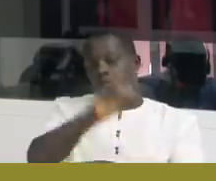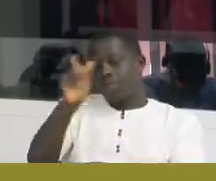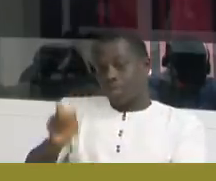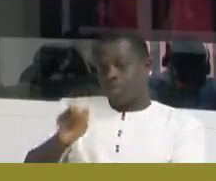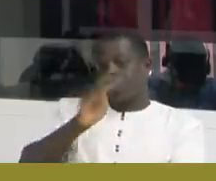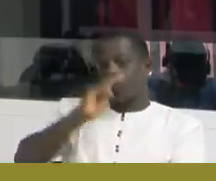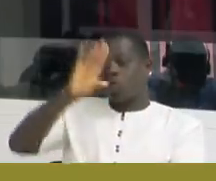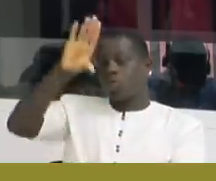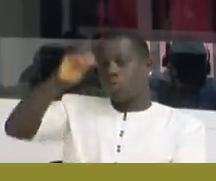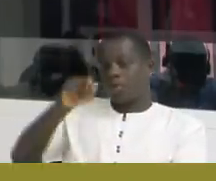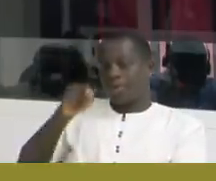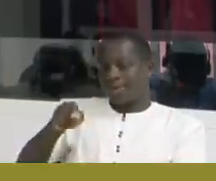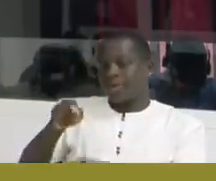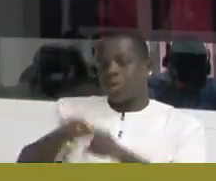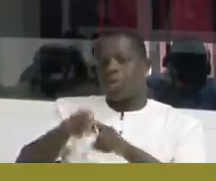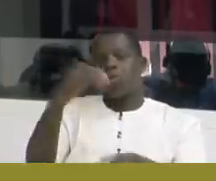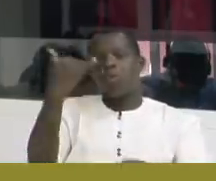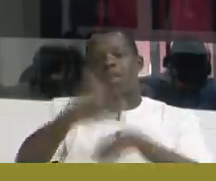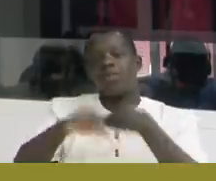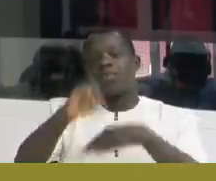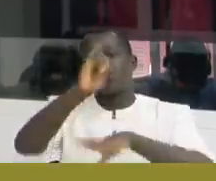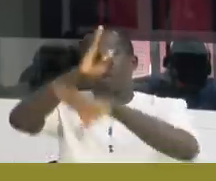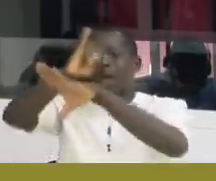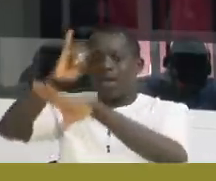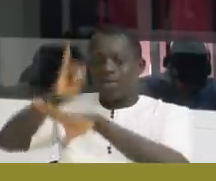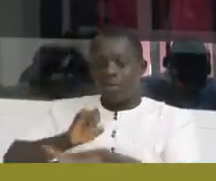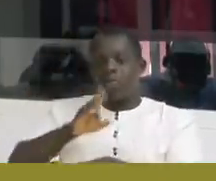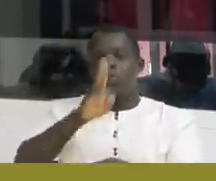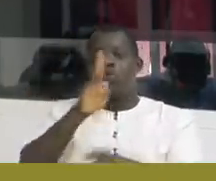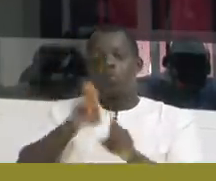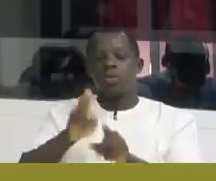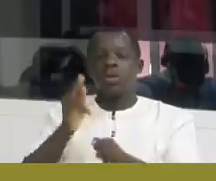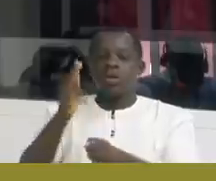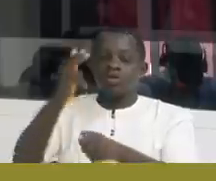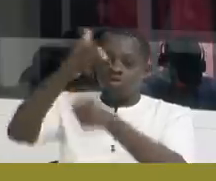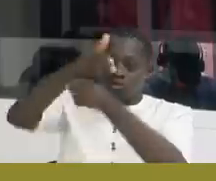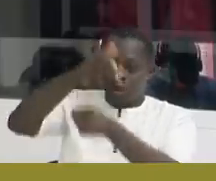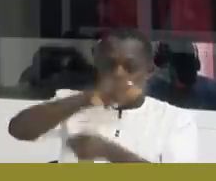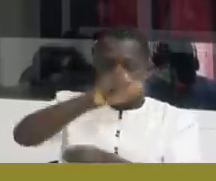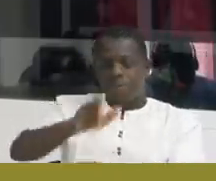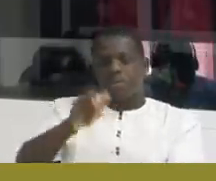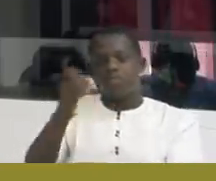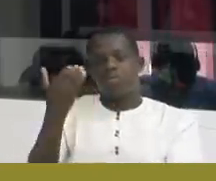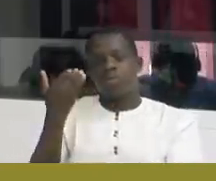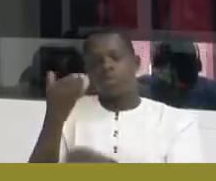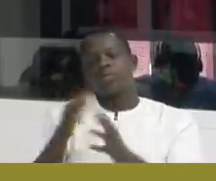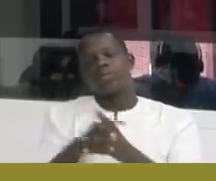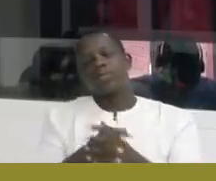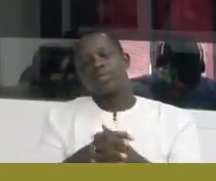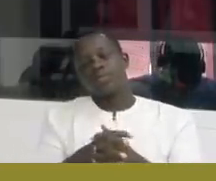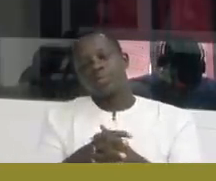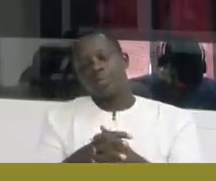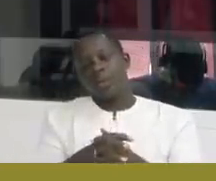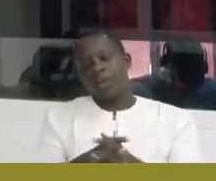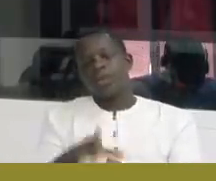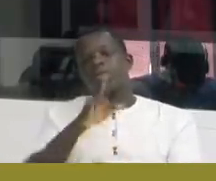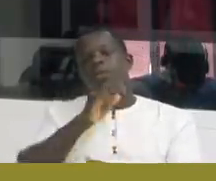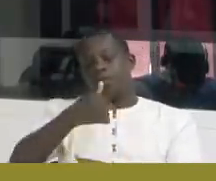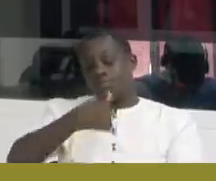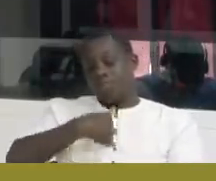person who cannot even identify who the shooter is. Sir, for me, my conscience is more